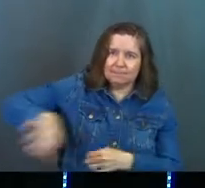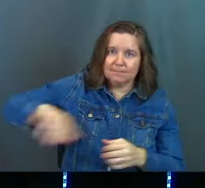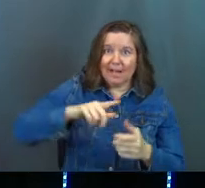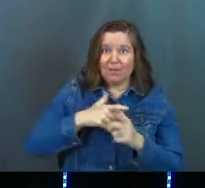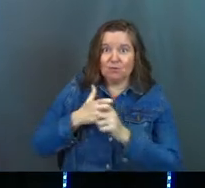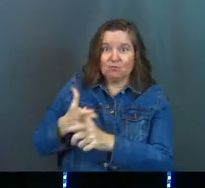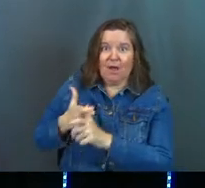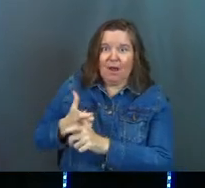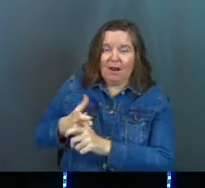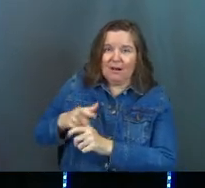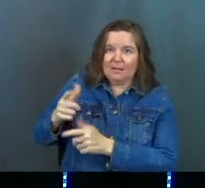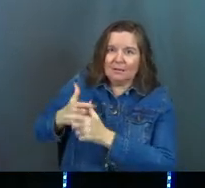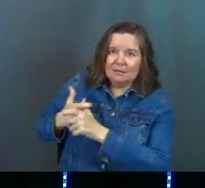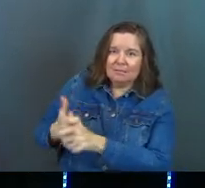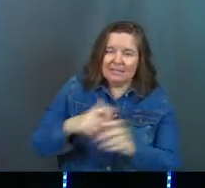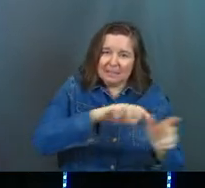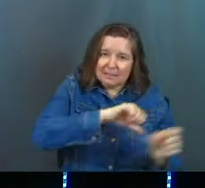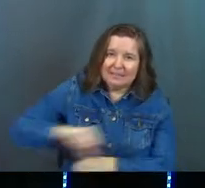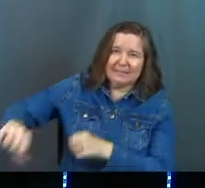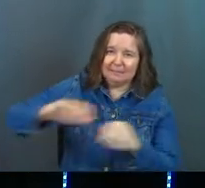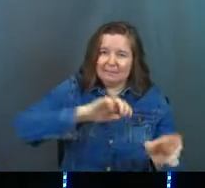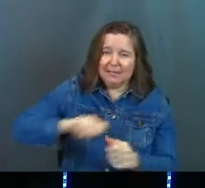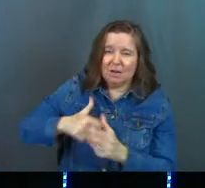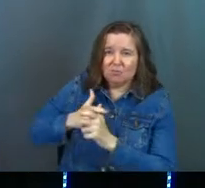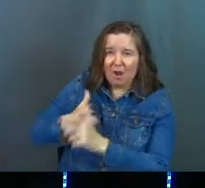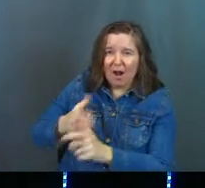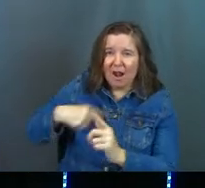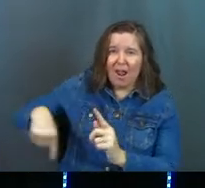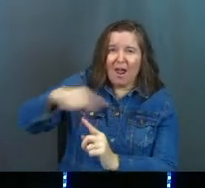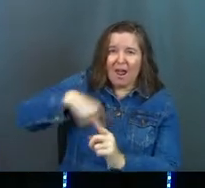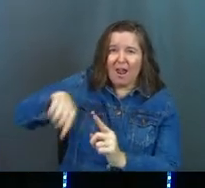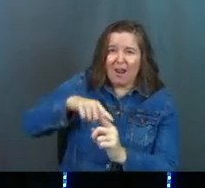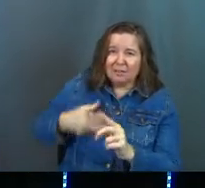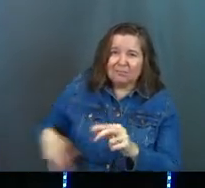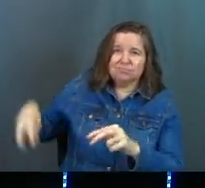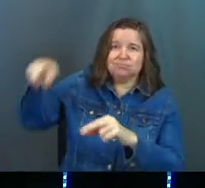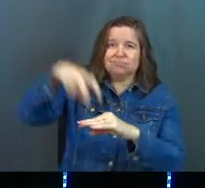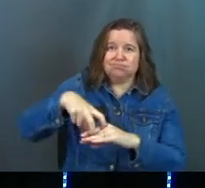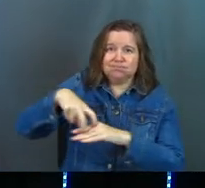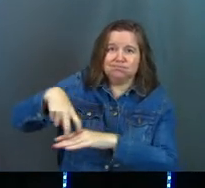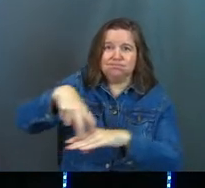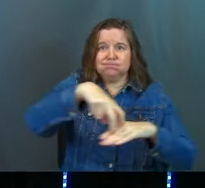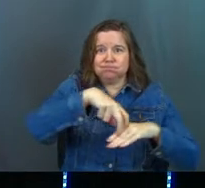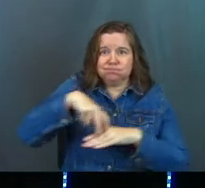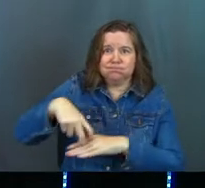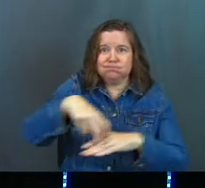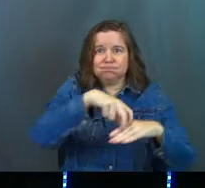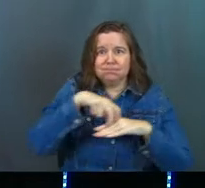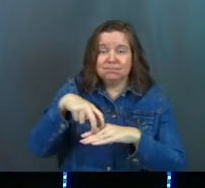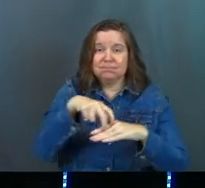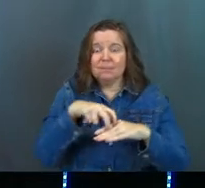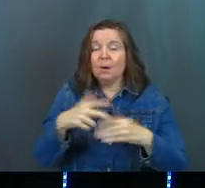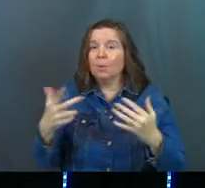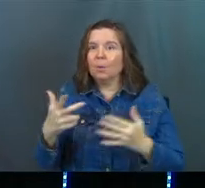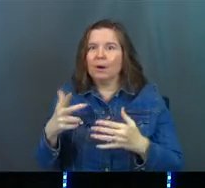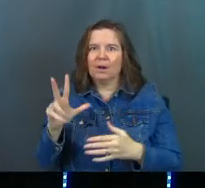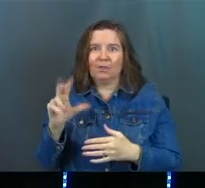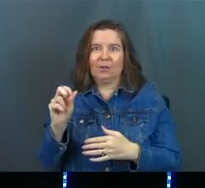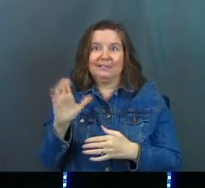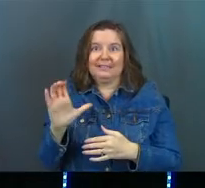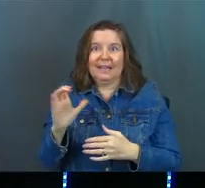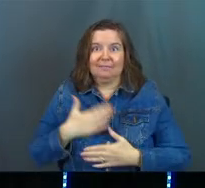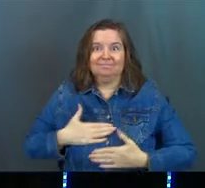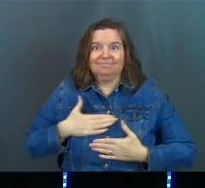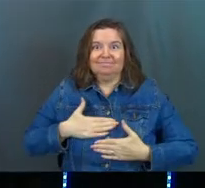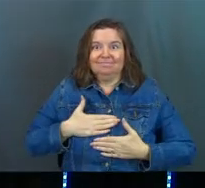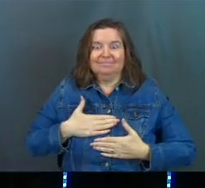run. And you spin it as hard as you can and you run as fast as you can. And then you jump on the thing and you get, what, 30 seconds